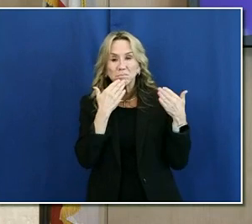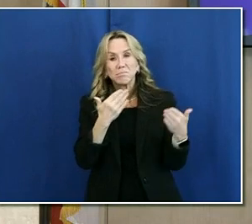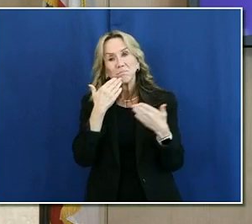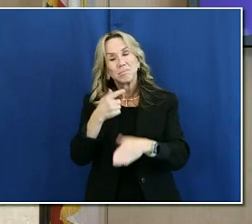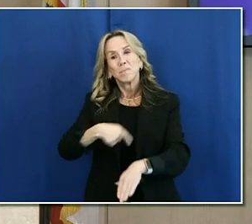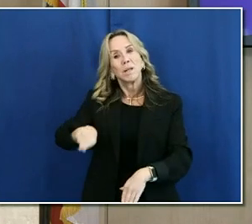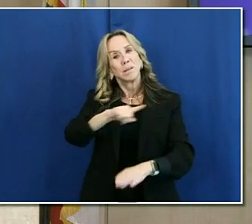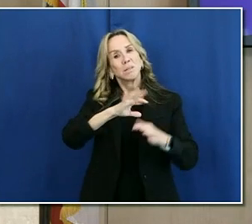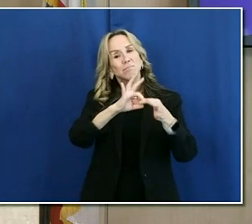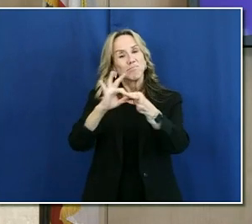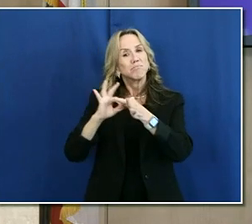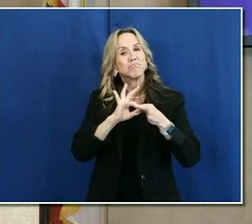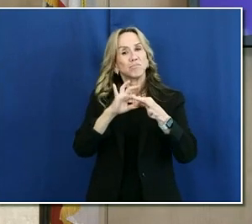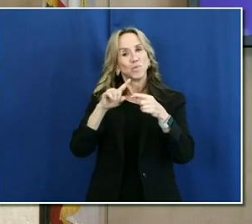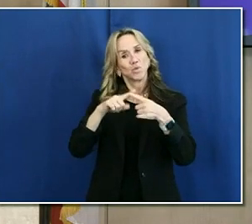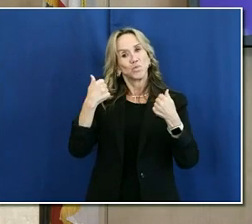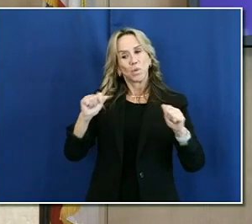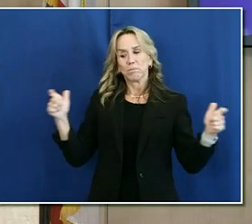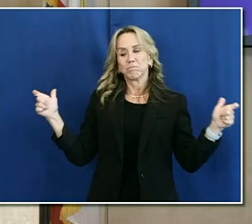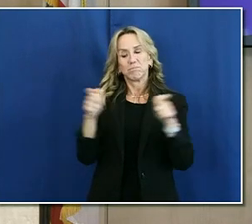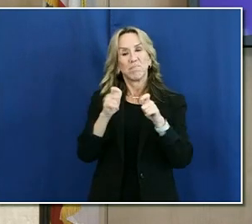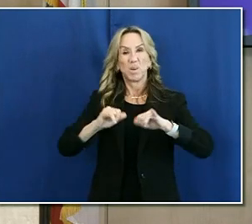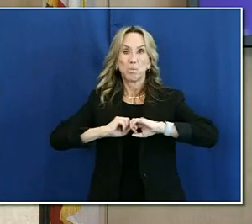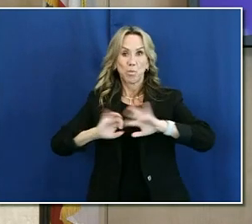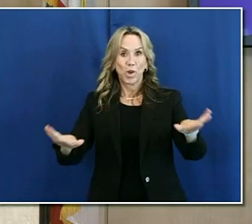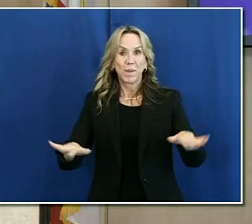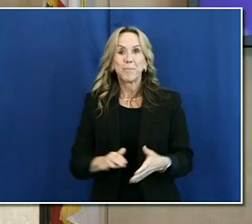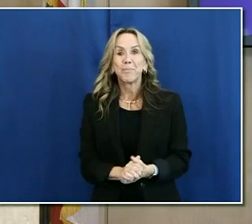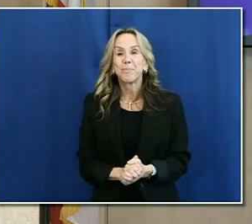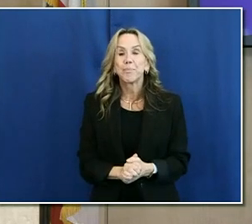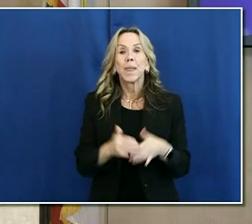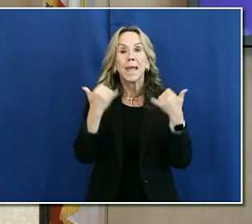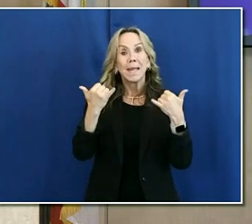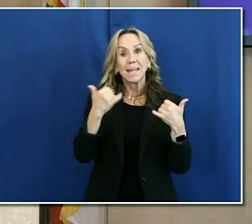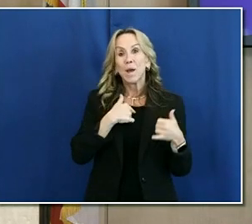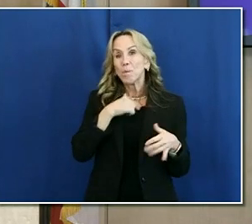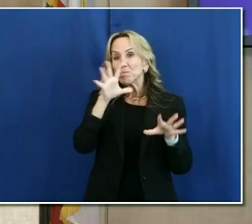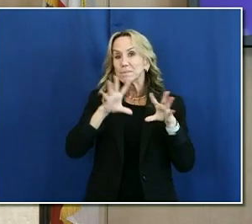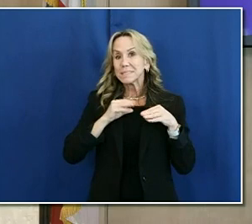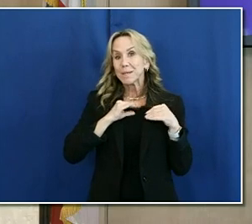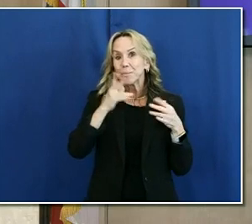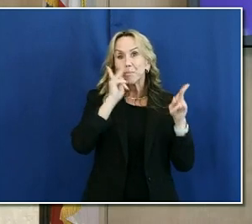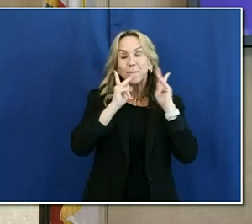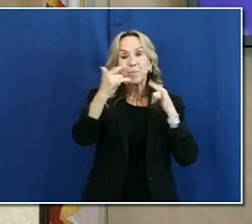efforts as a community as we try and slow the spread. With that, we will go to our call-in questions.